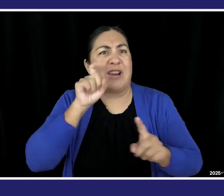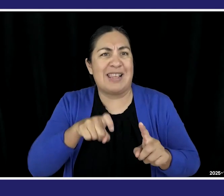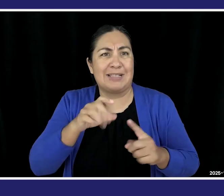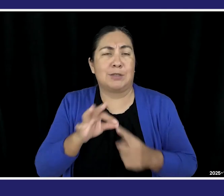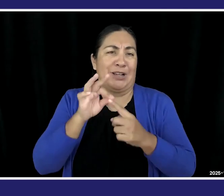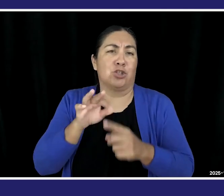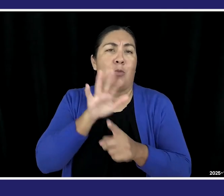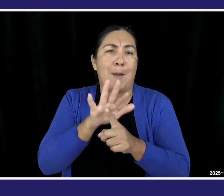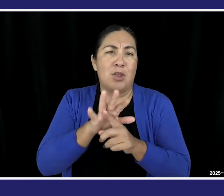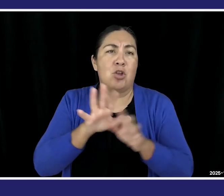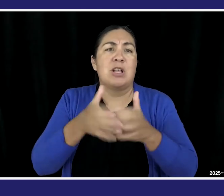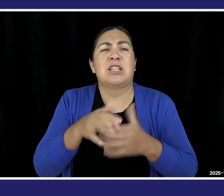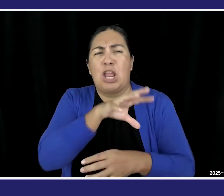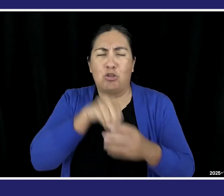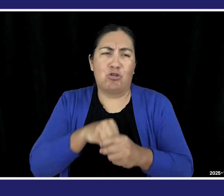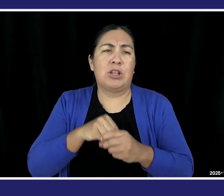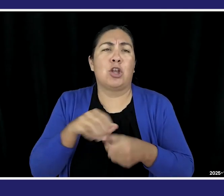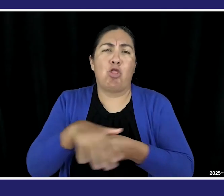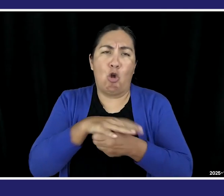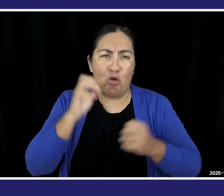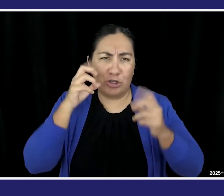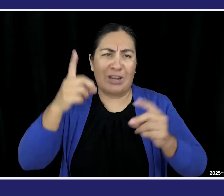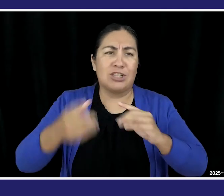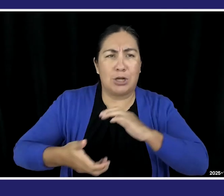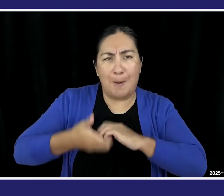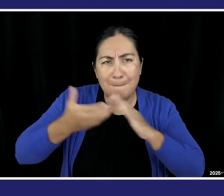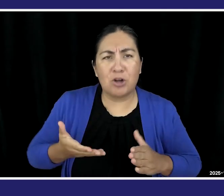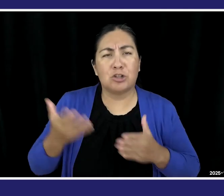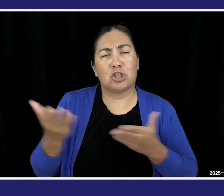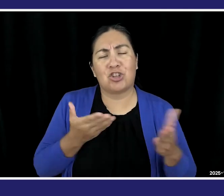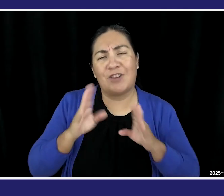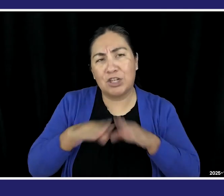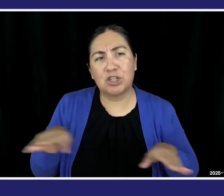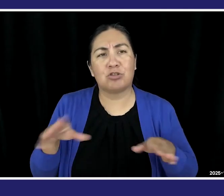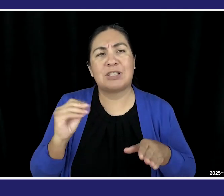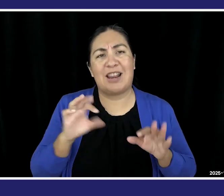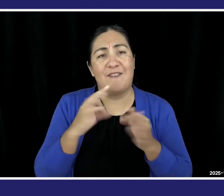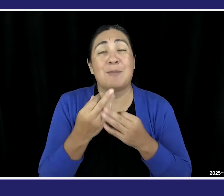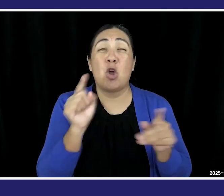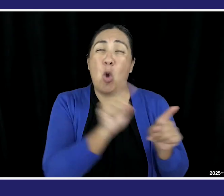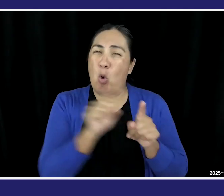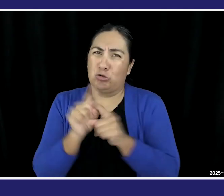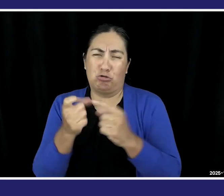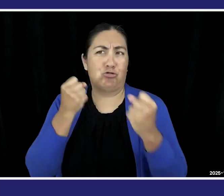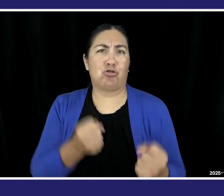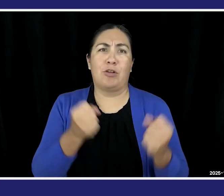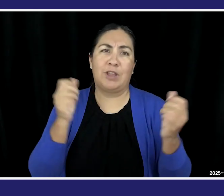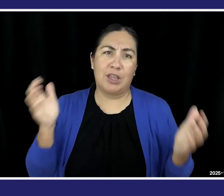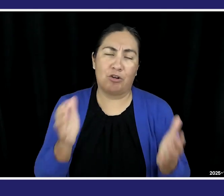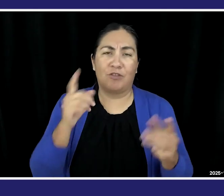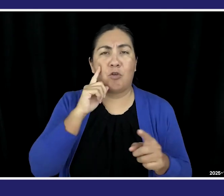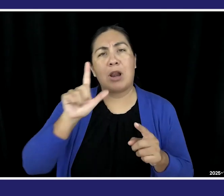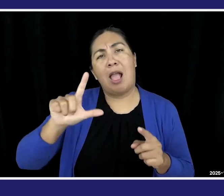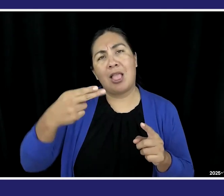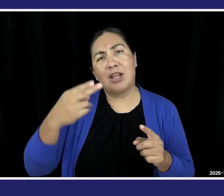others that are serving children and families. Also, they are strongly encouraged for the LHJs to think about